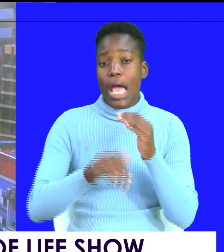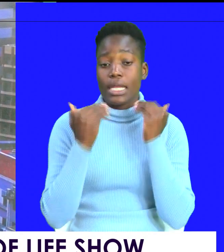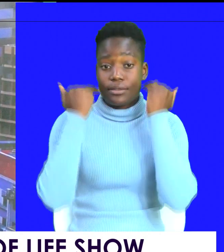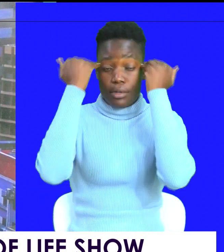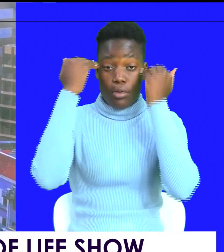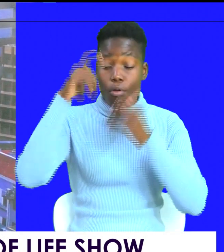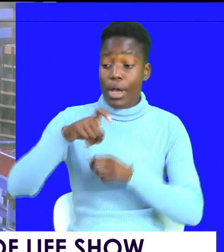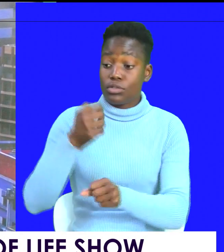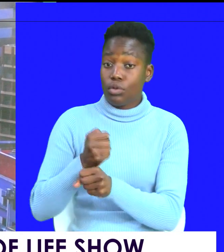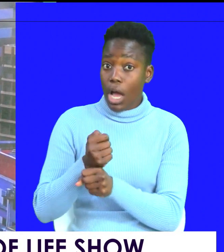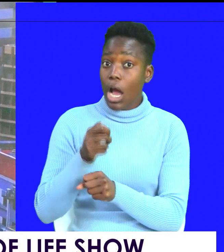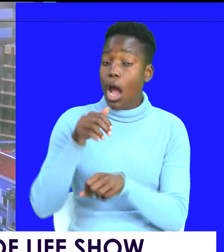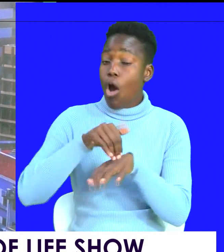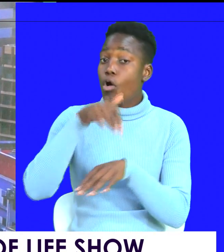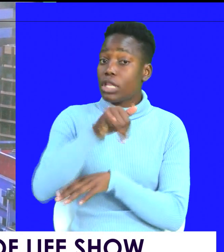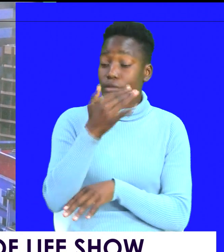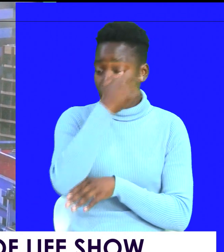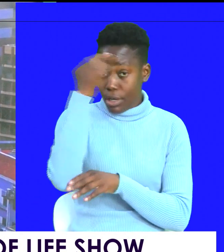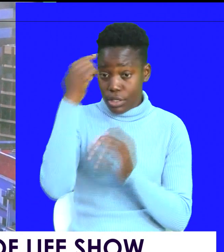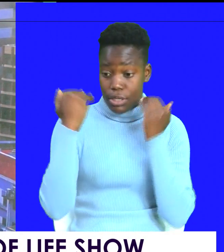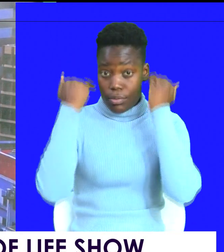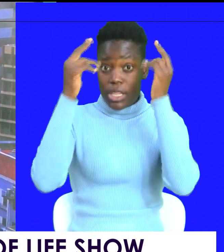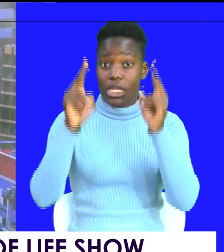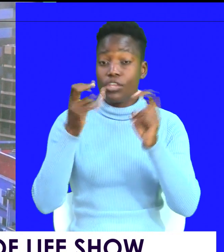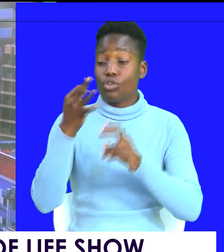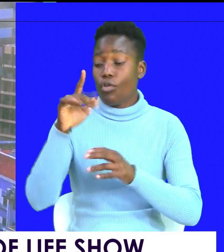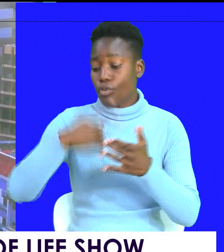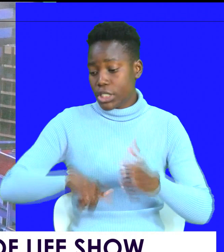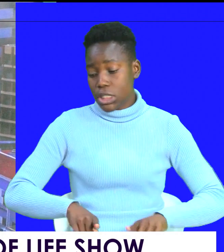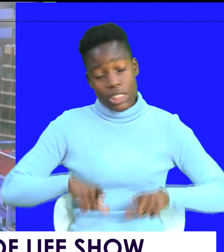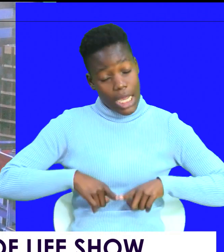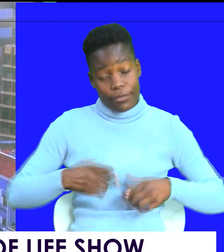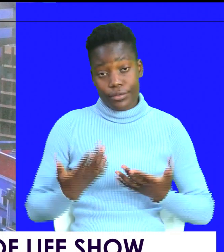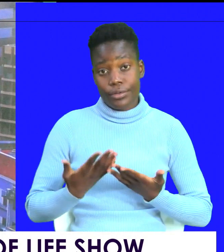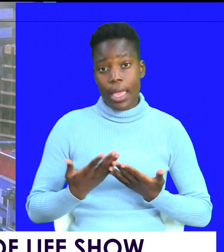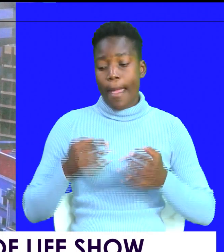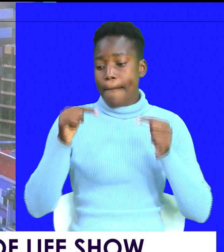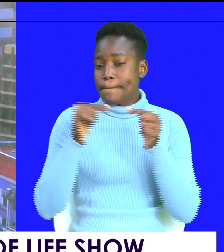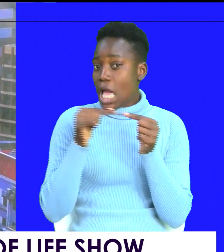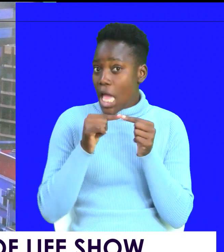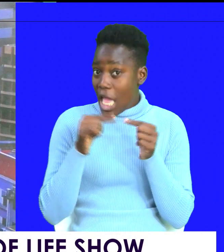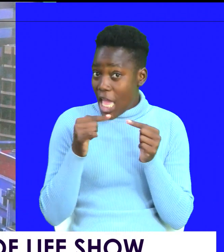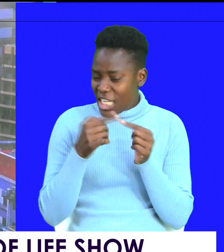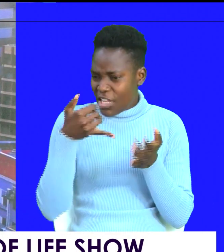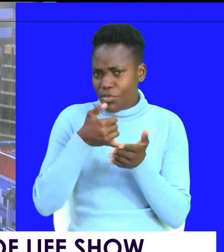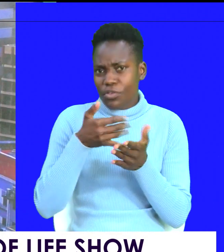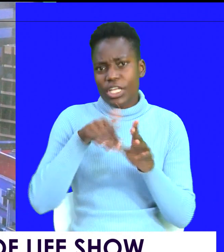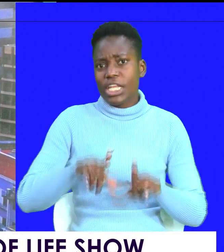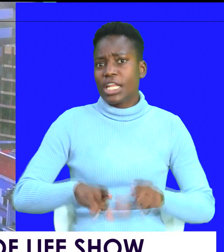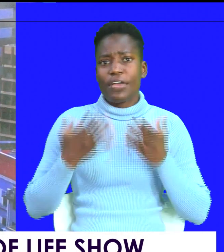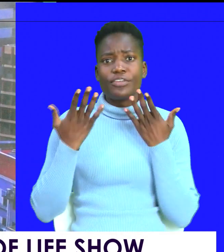work on it, because stress is an issue of life. Trust you me. Pain is part and parcel of